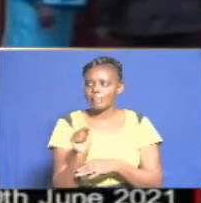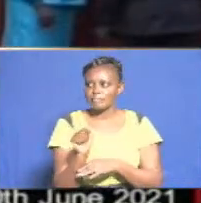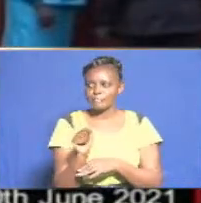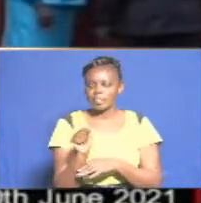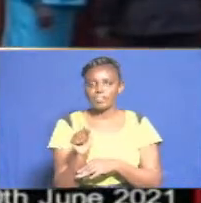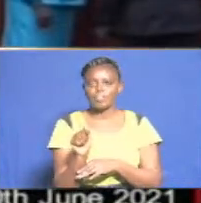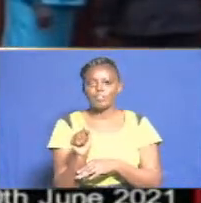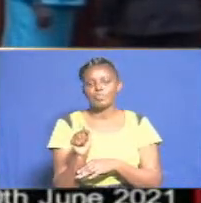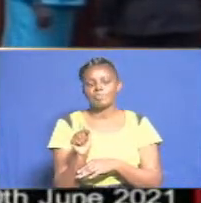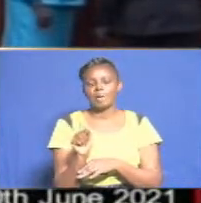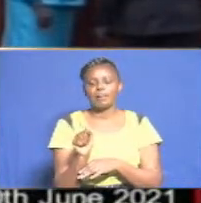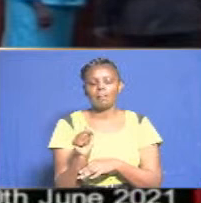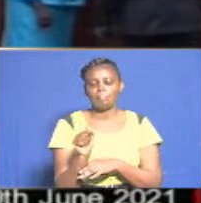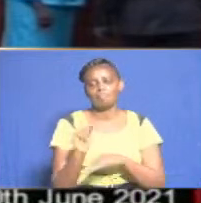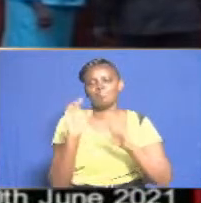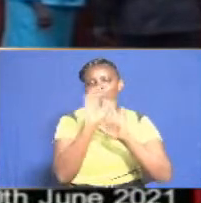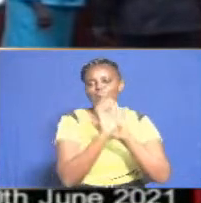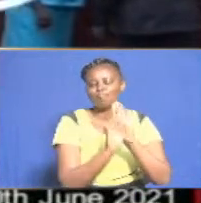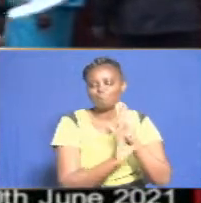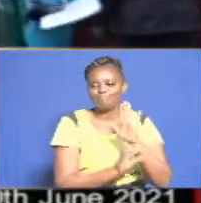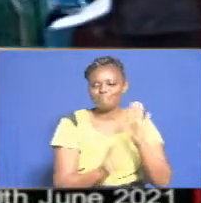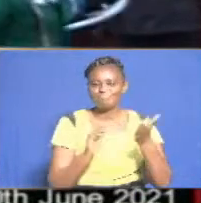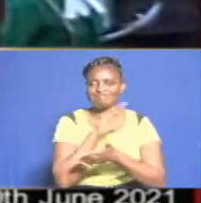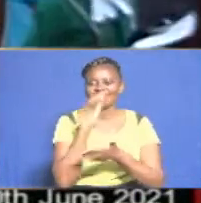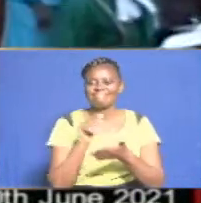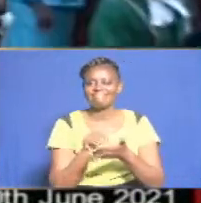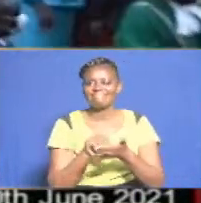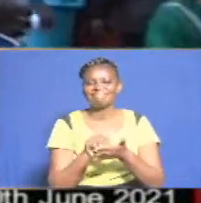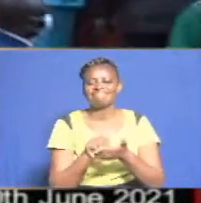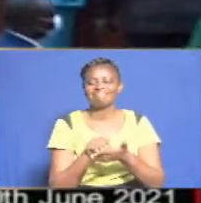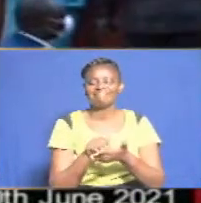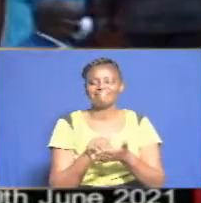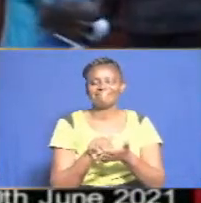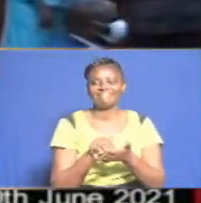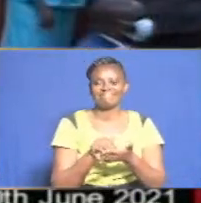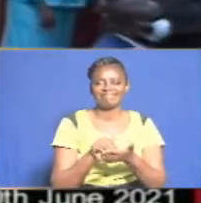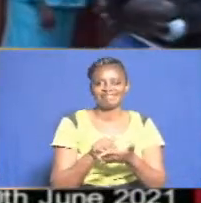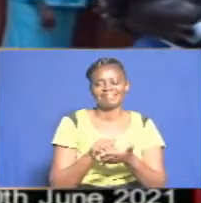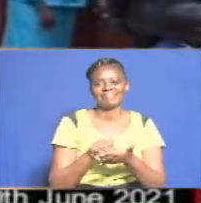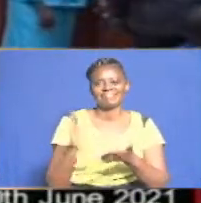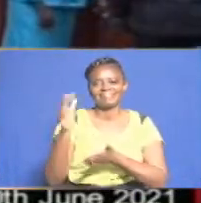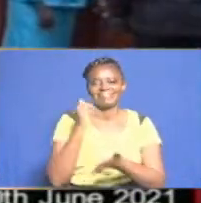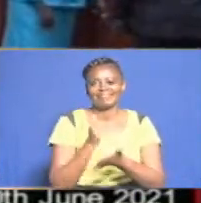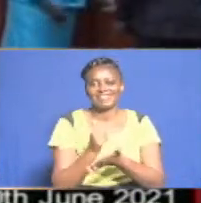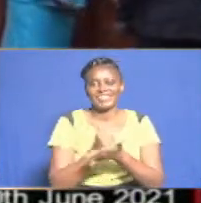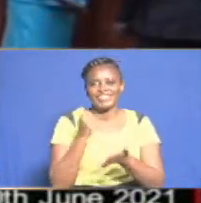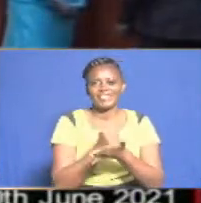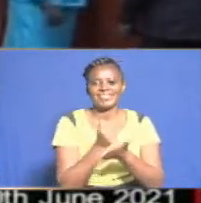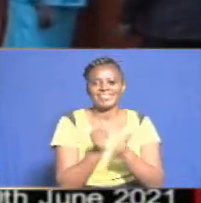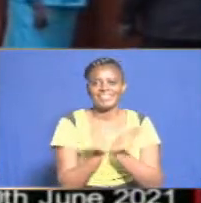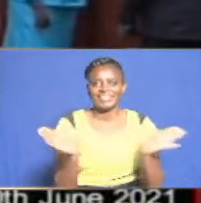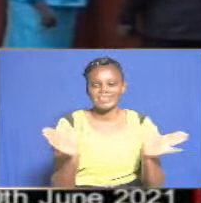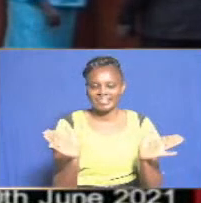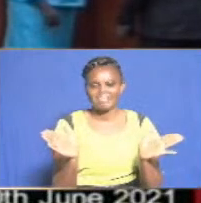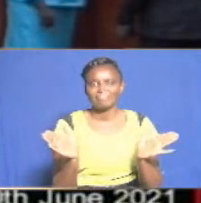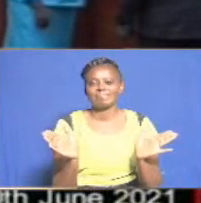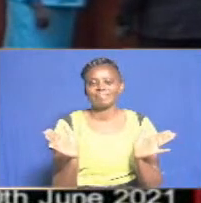with provisions of the Constitution regarding auditing functions of the Office of the Auditor General.